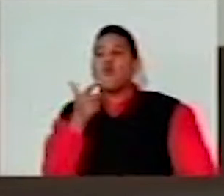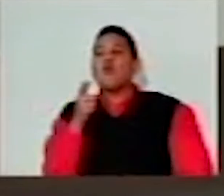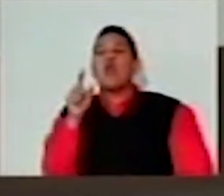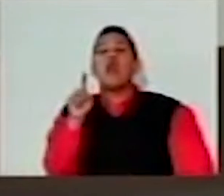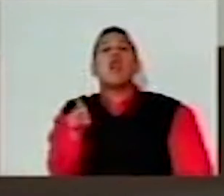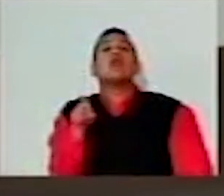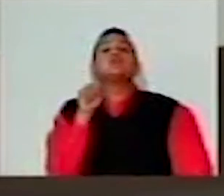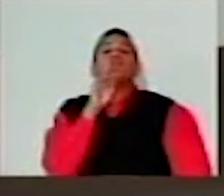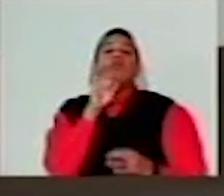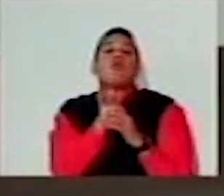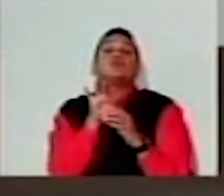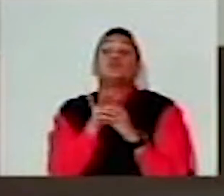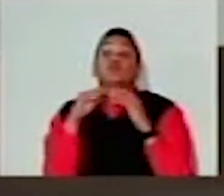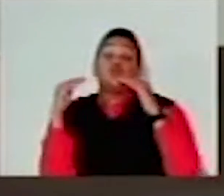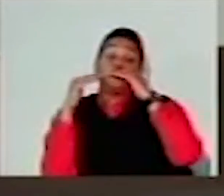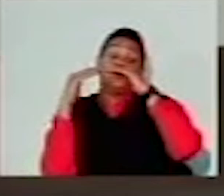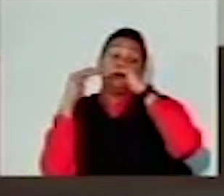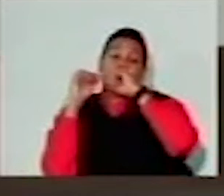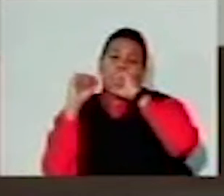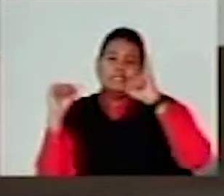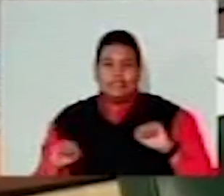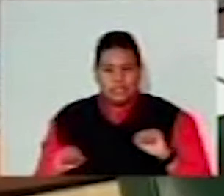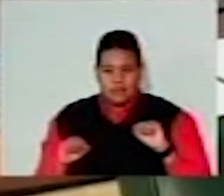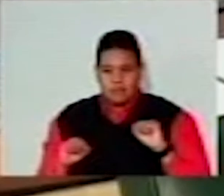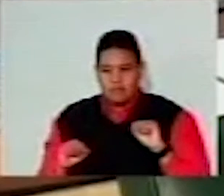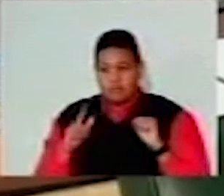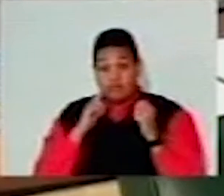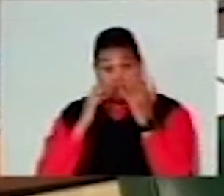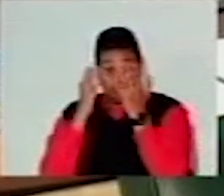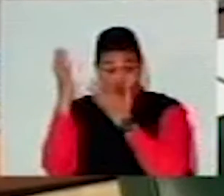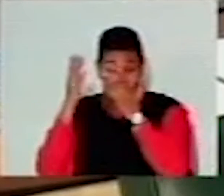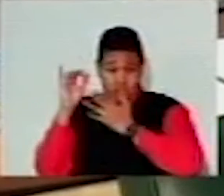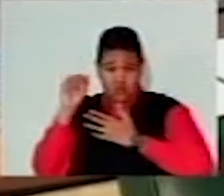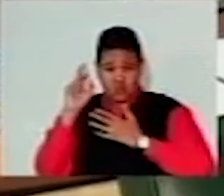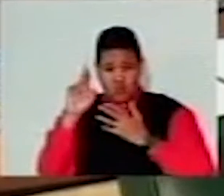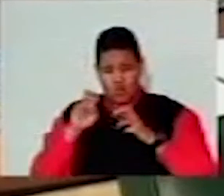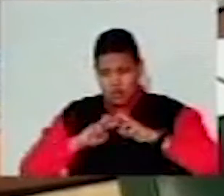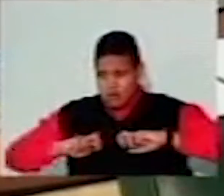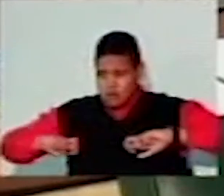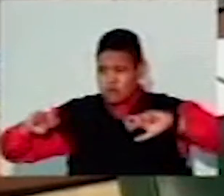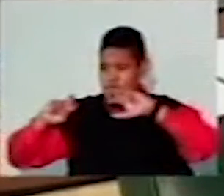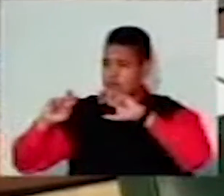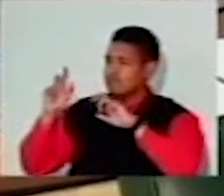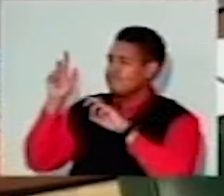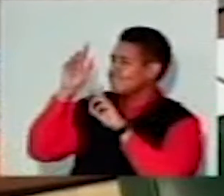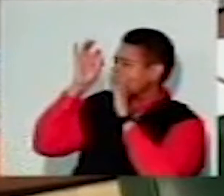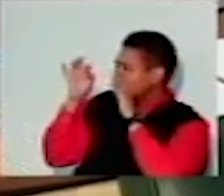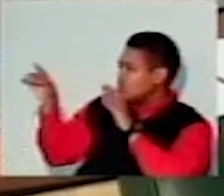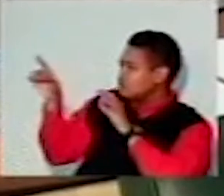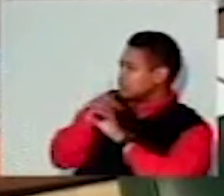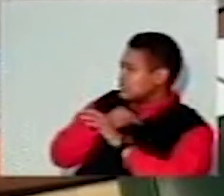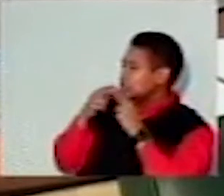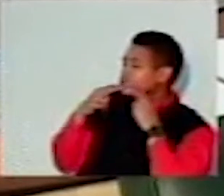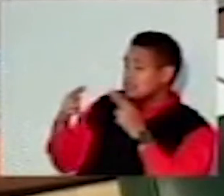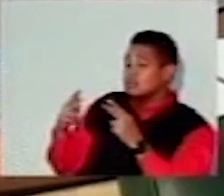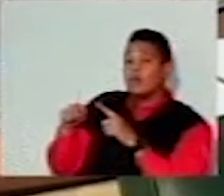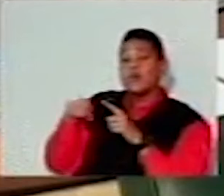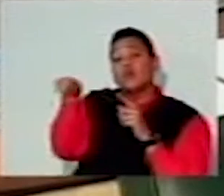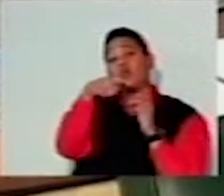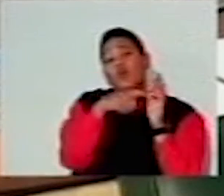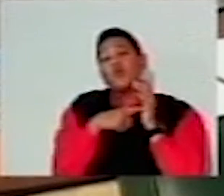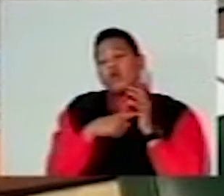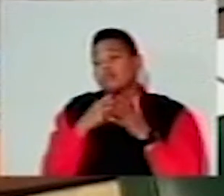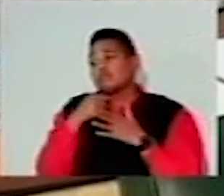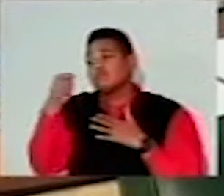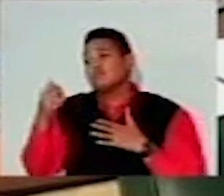to contribute to the justice system by serving as jurors when required. You might not know this,